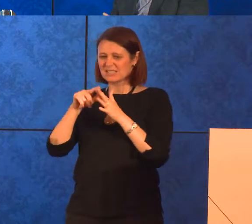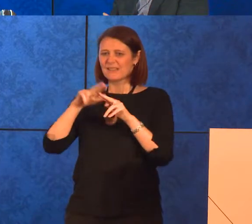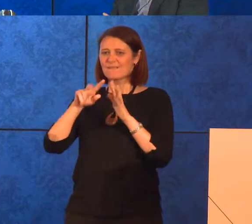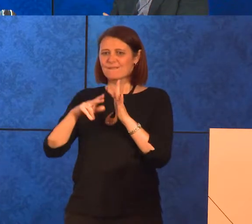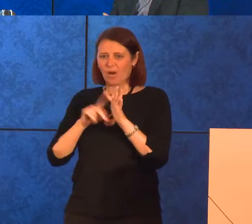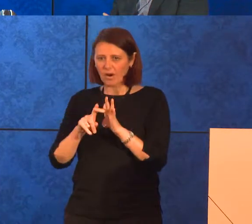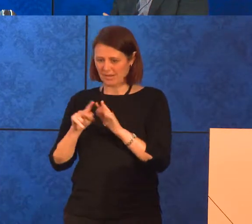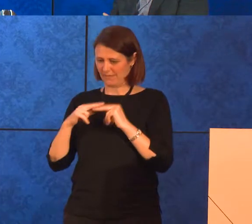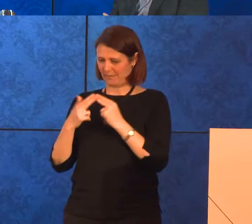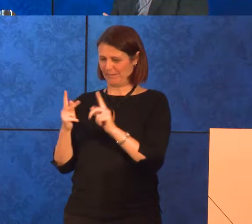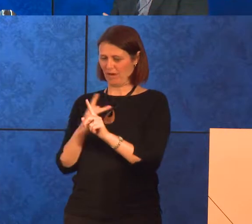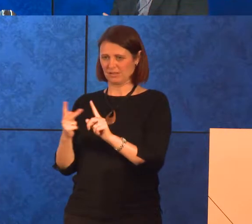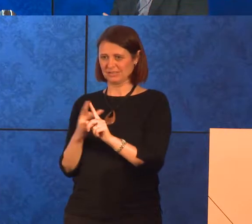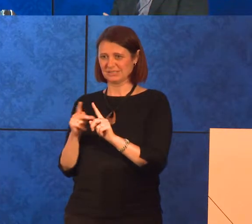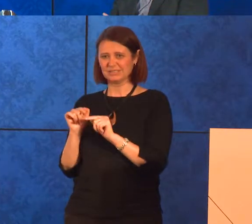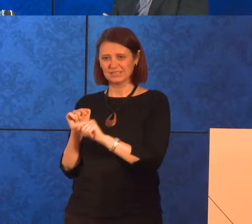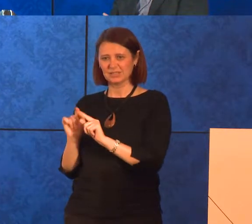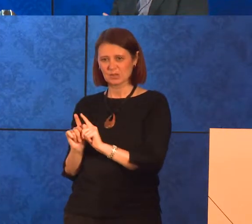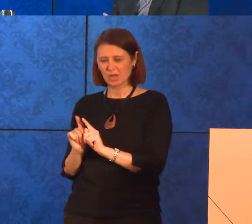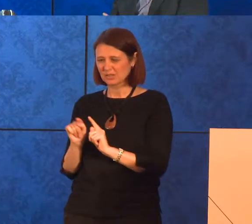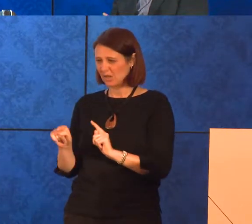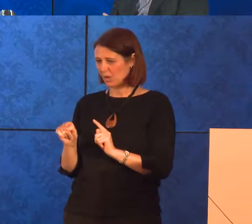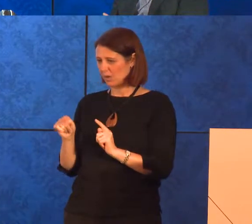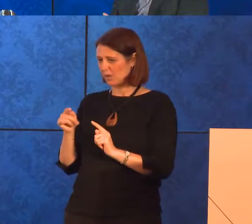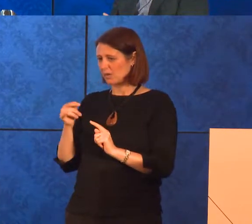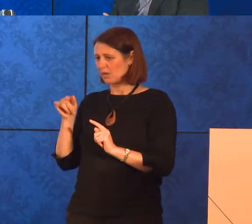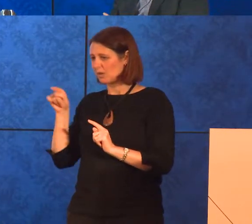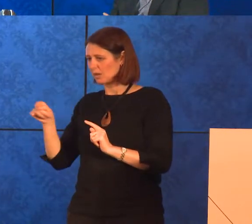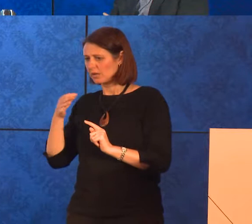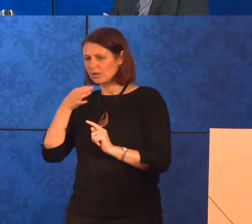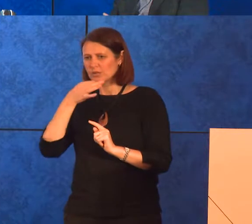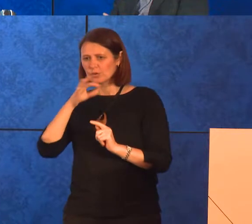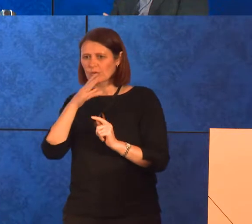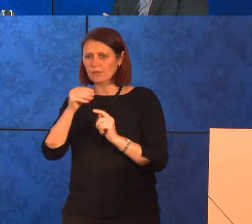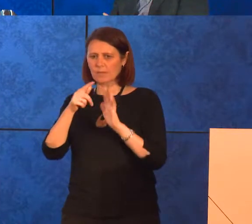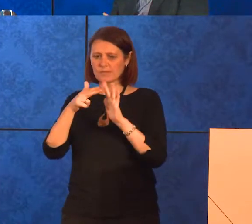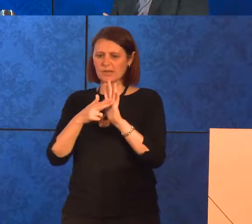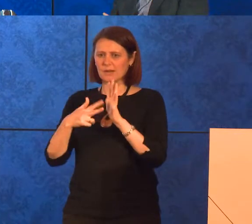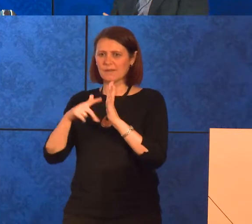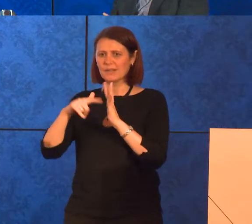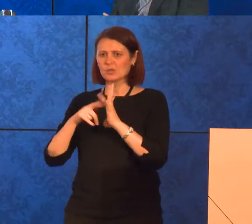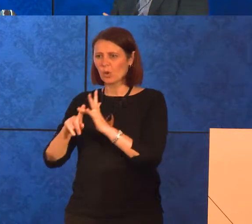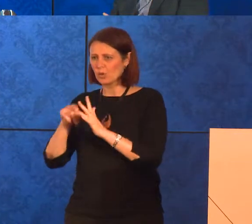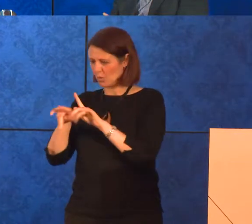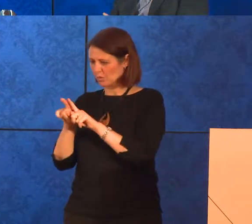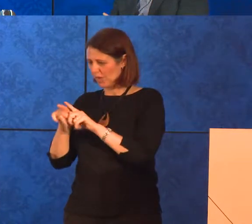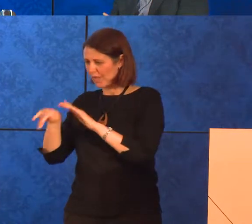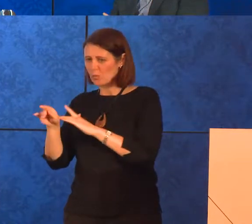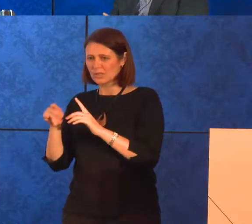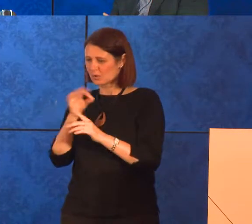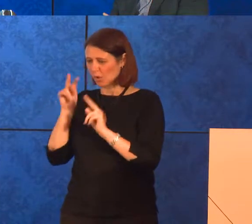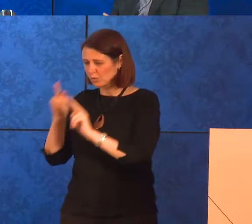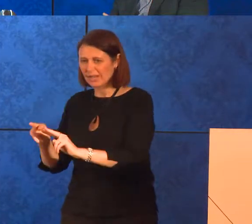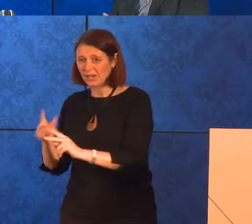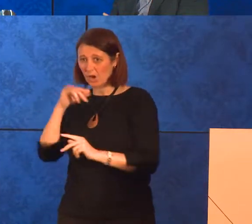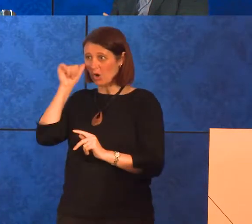that spiritual, the financial, children from utero being abused, a lot of that was overlooked. So I know I sort of was